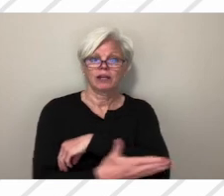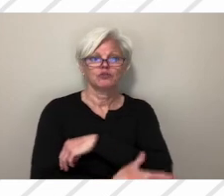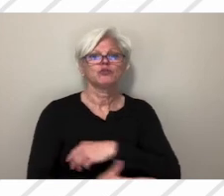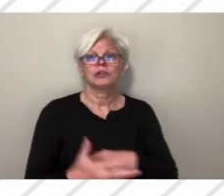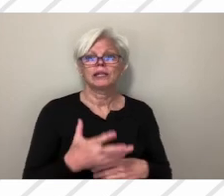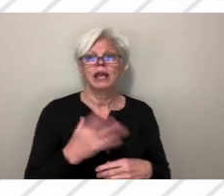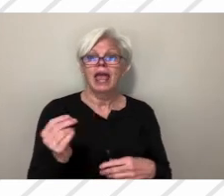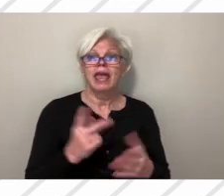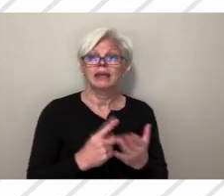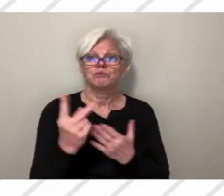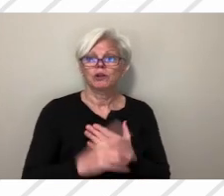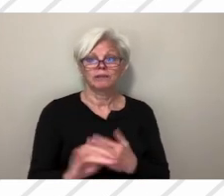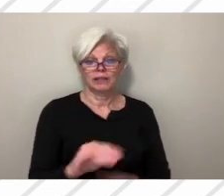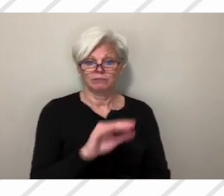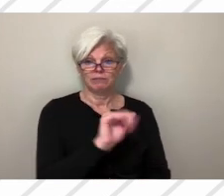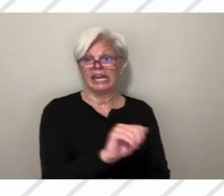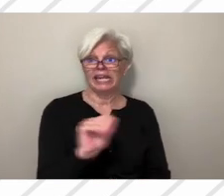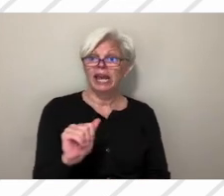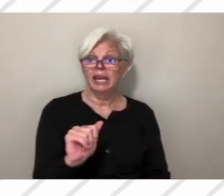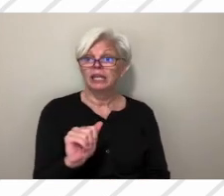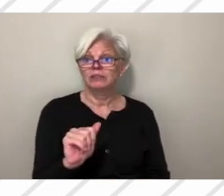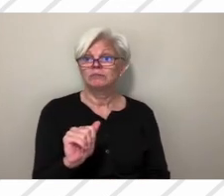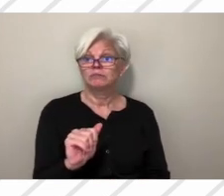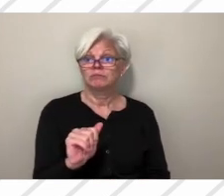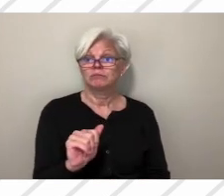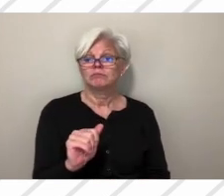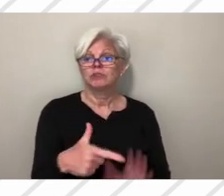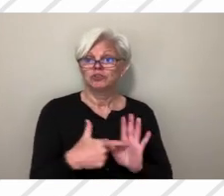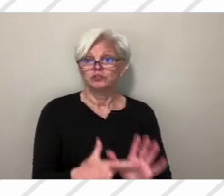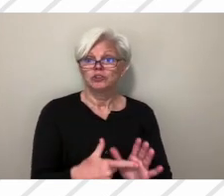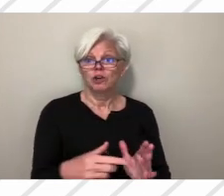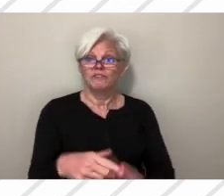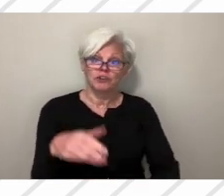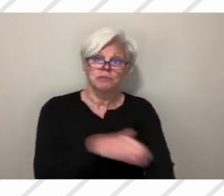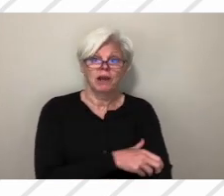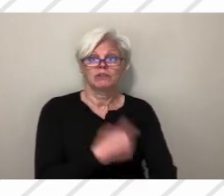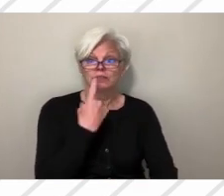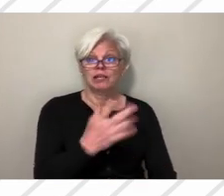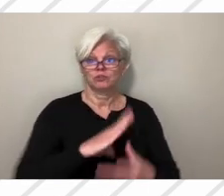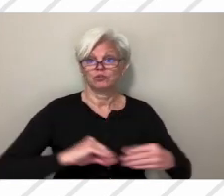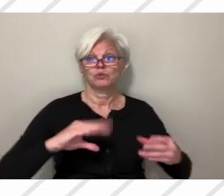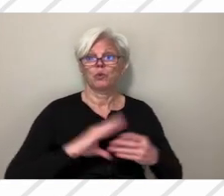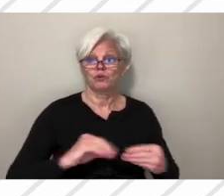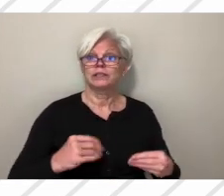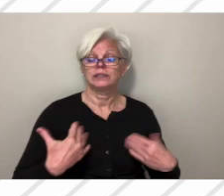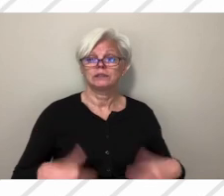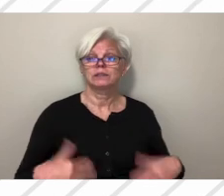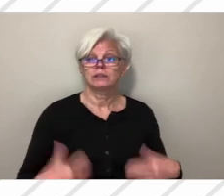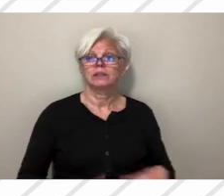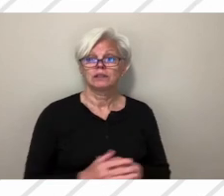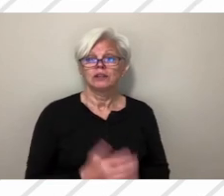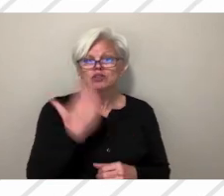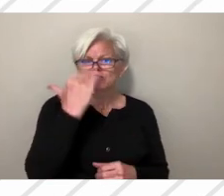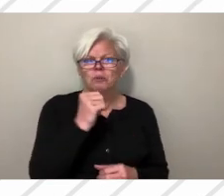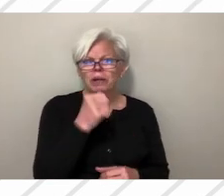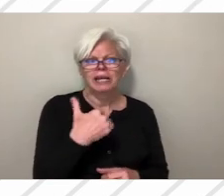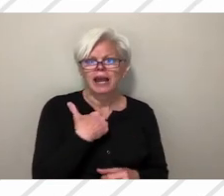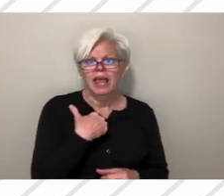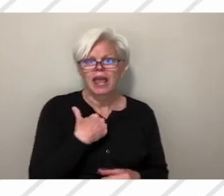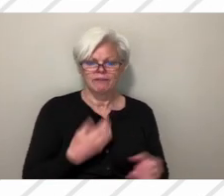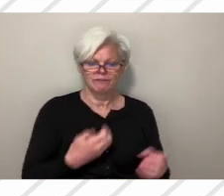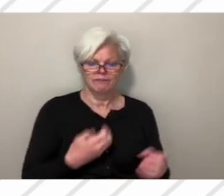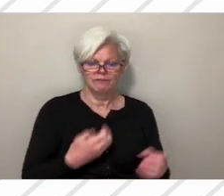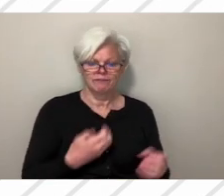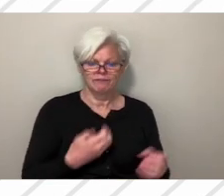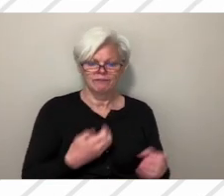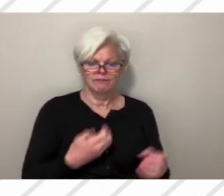programs like AA has shown how powerful storytelling can be. Why don't we have emotional support networks